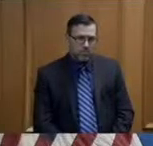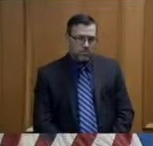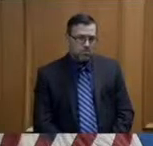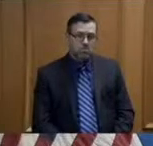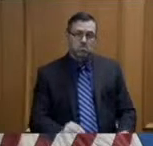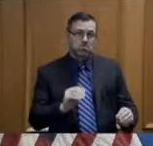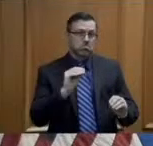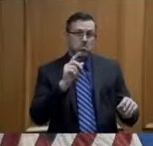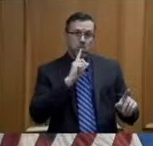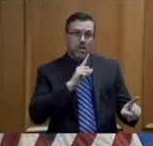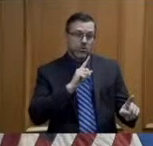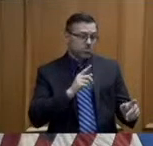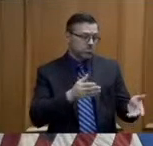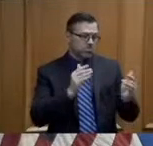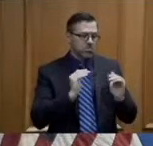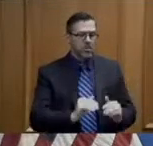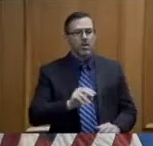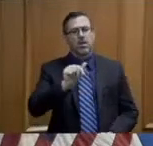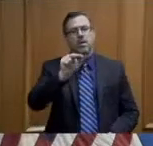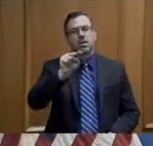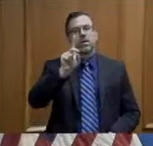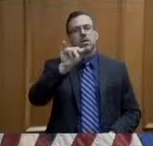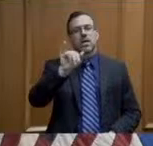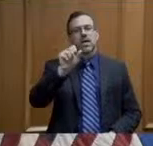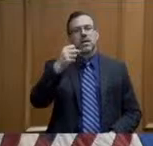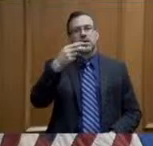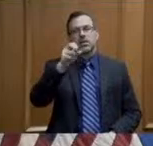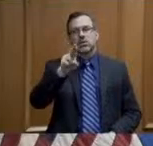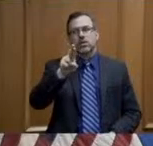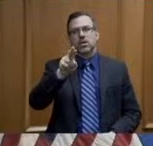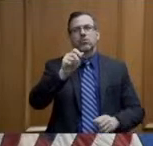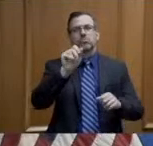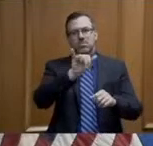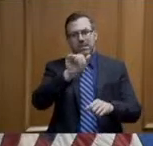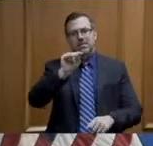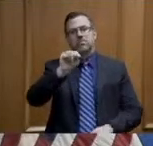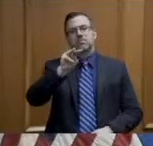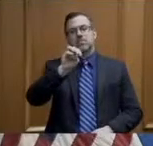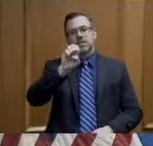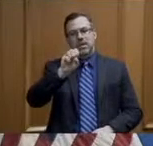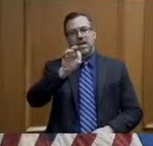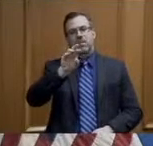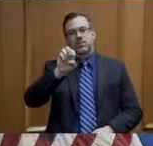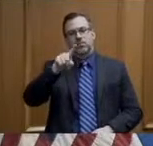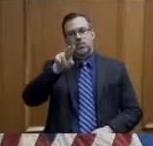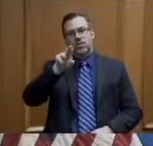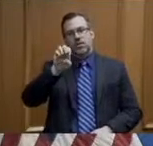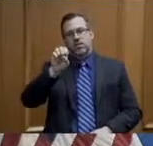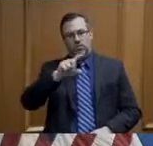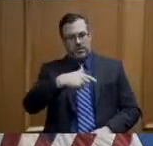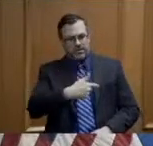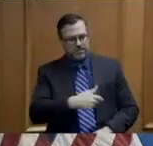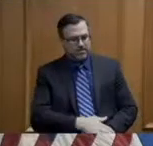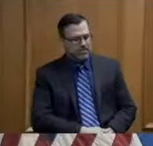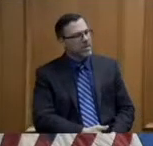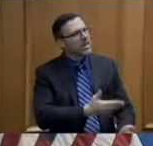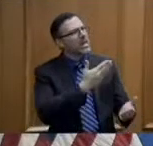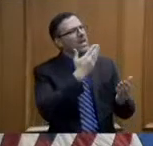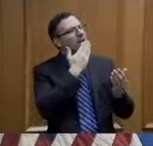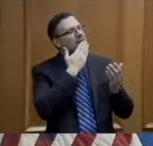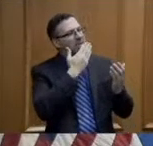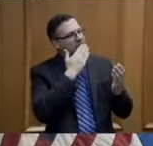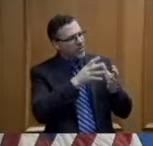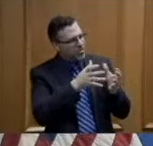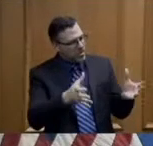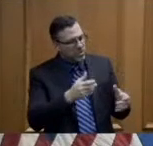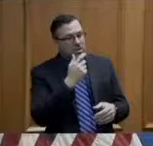Okay. Sorry, we'll go to Andy Scher with the Times Free Press. Andy, your line is open. All right, thank you very much.